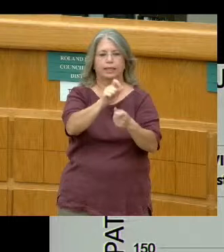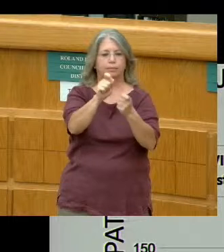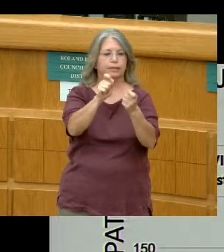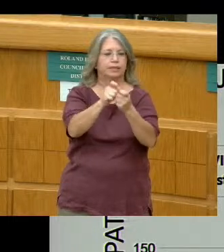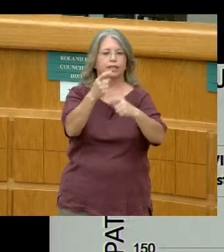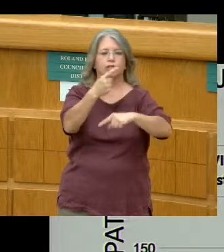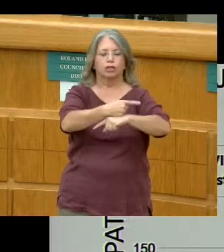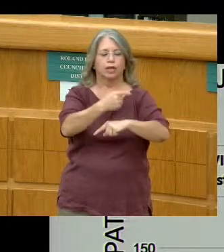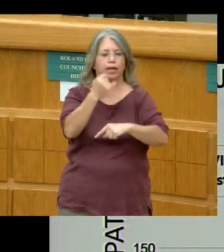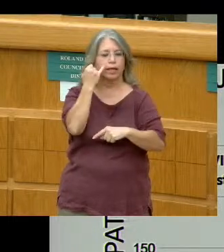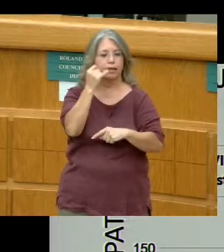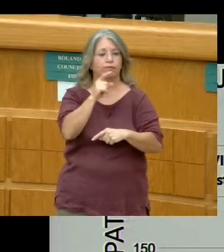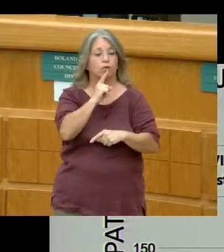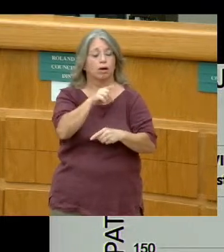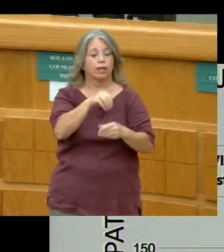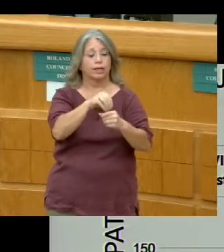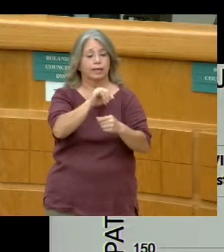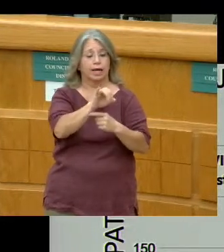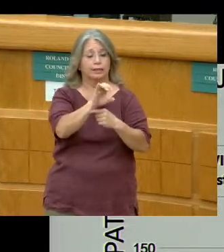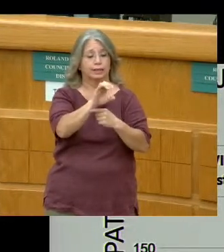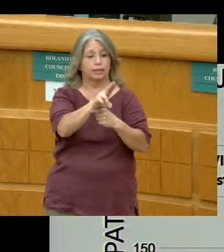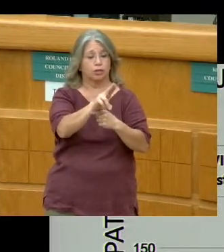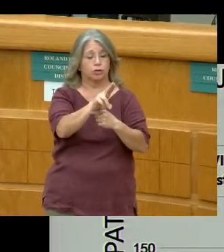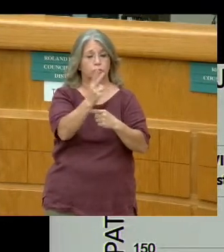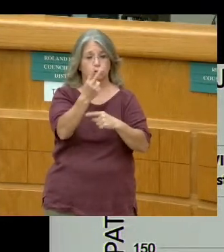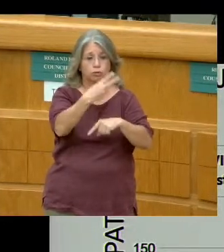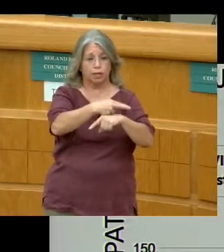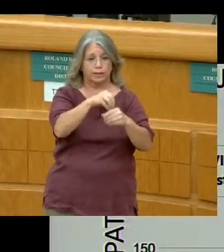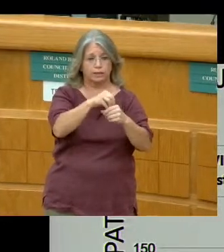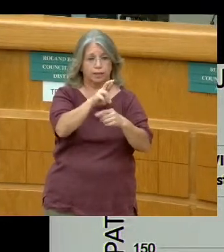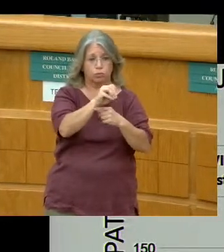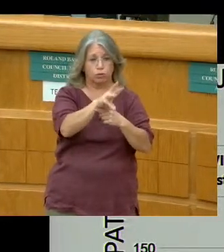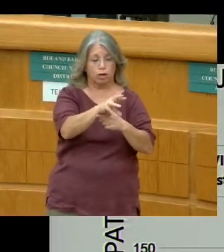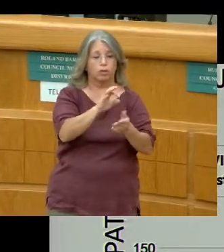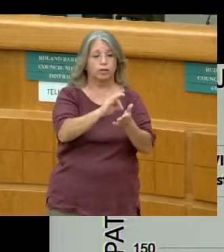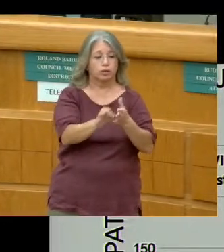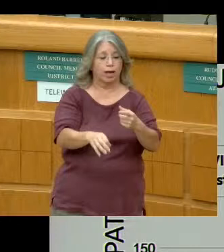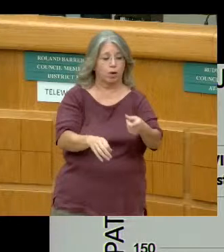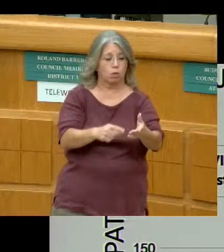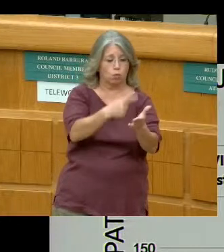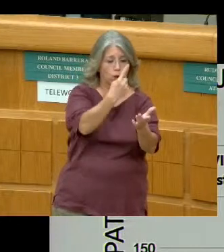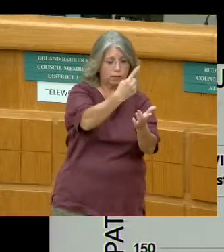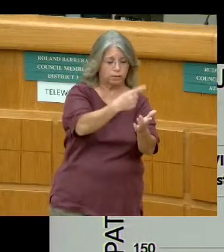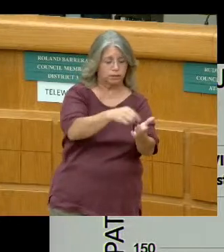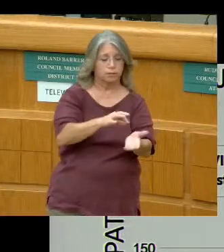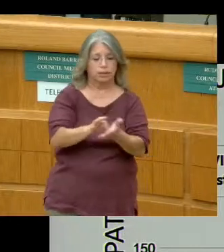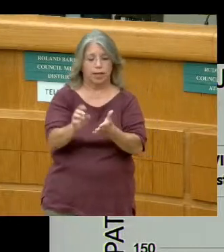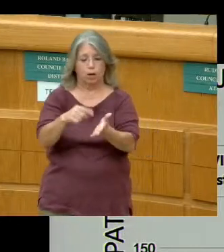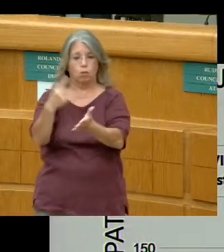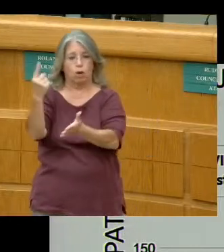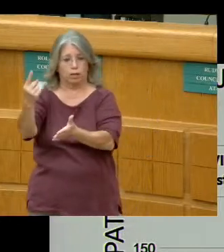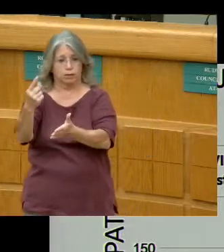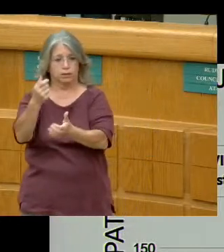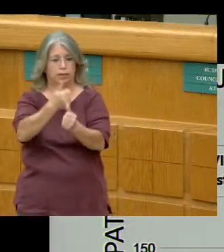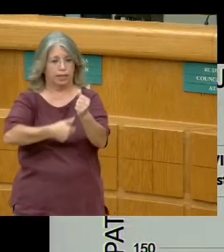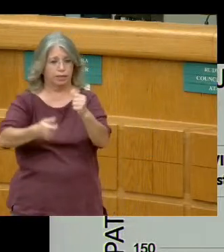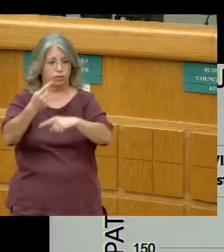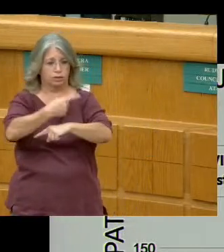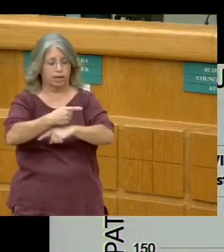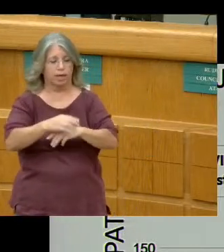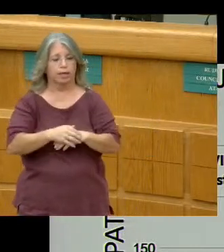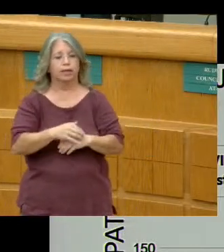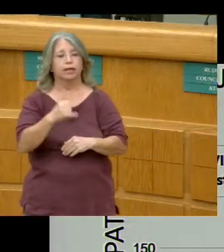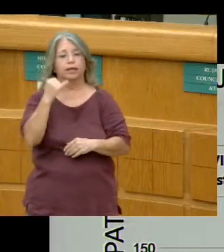you're in the ICU 2 days in a row, you count once on one day and you count once on that other day also. If you're